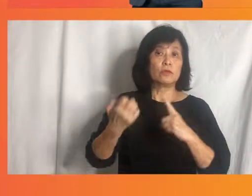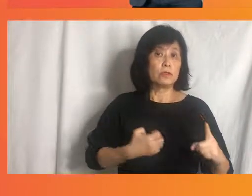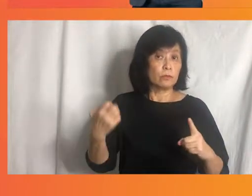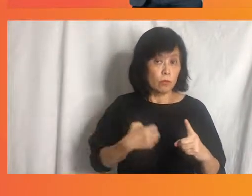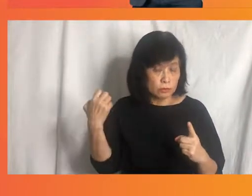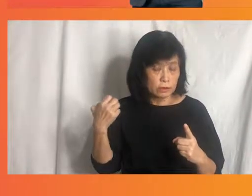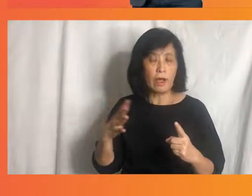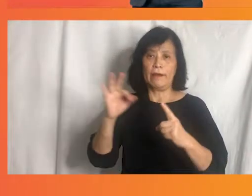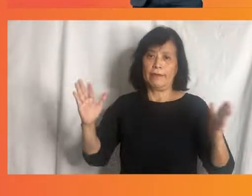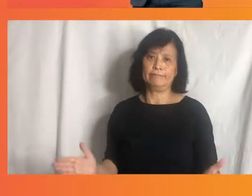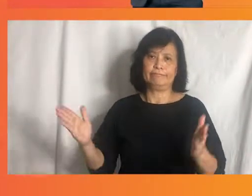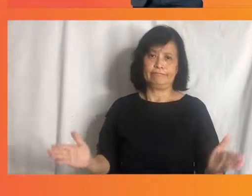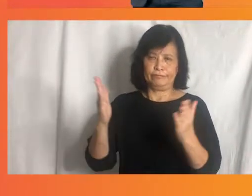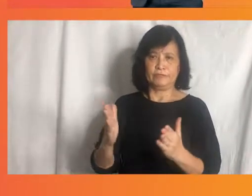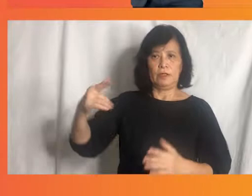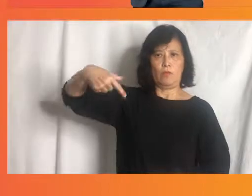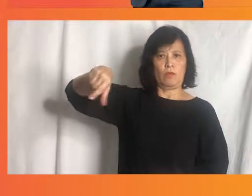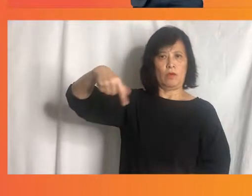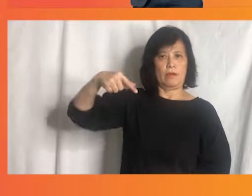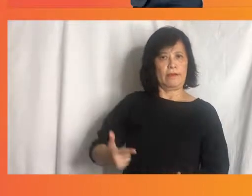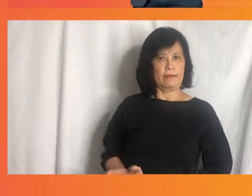and enhance a child's overall quality of life.